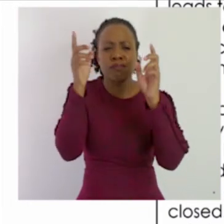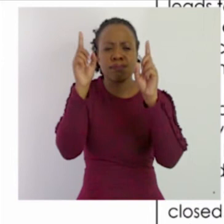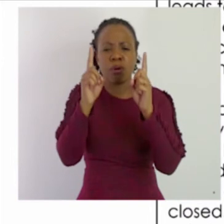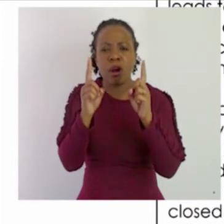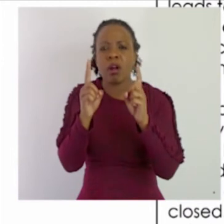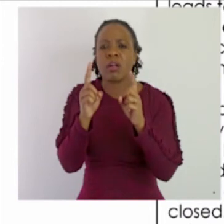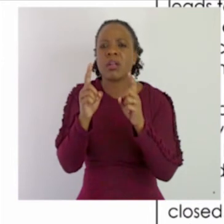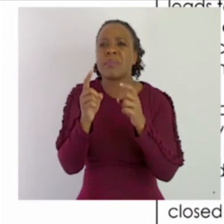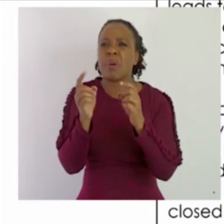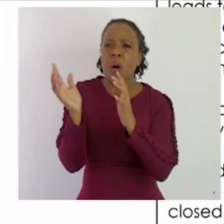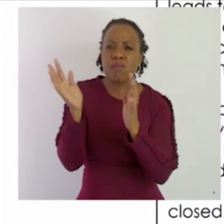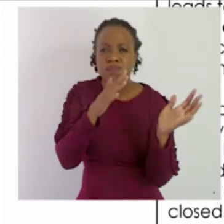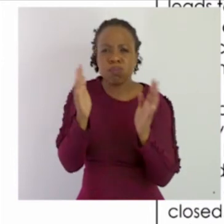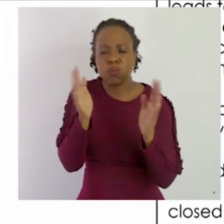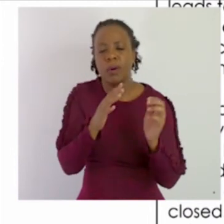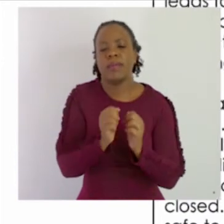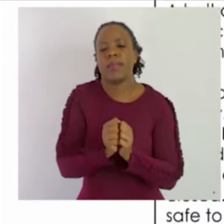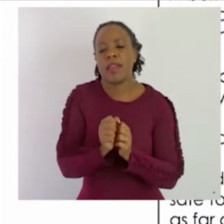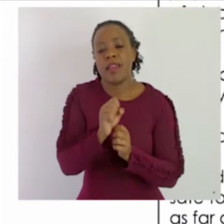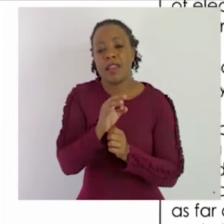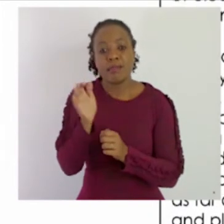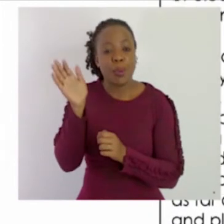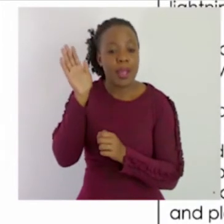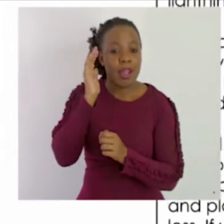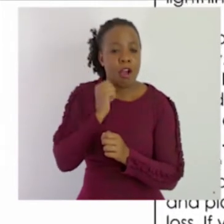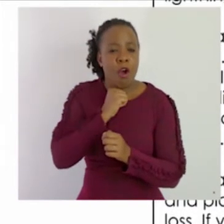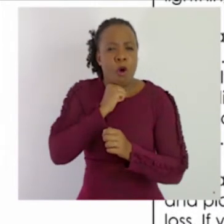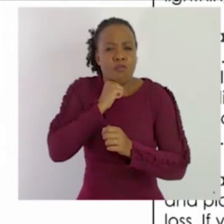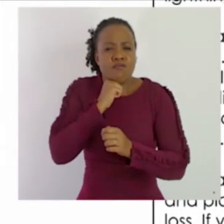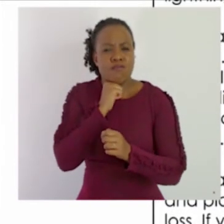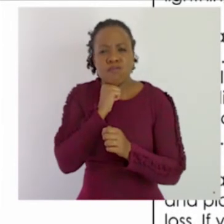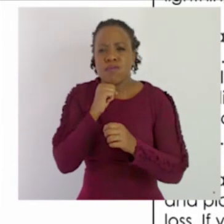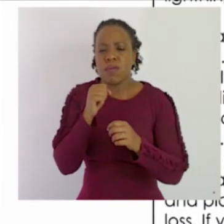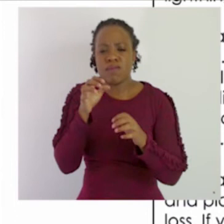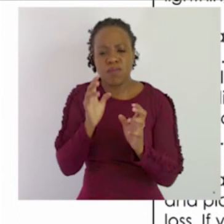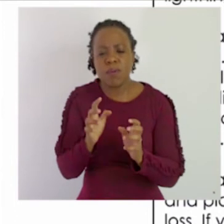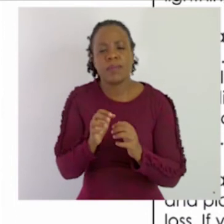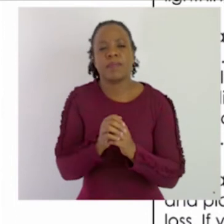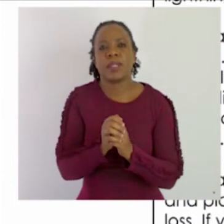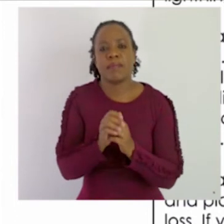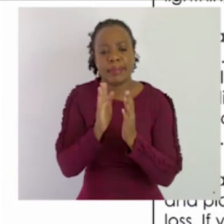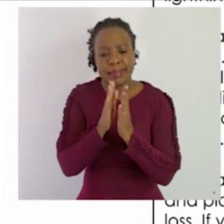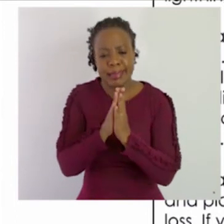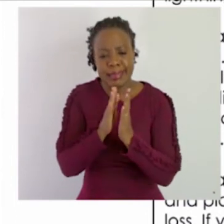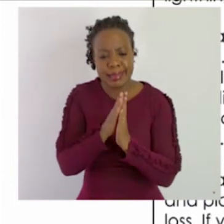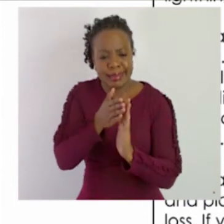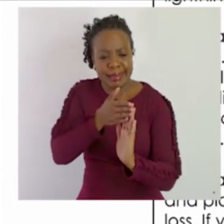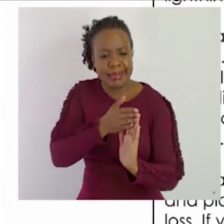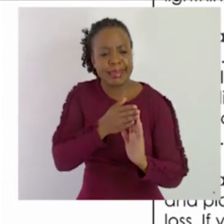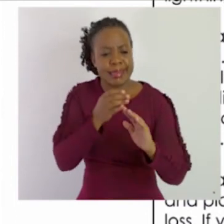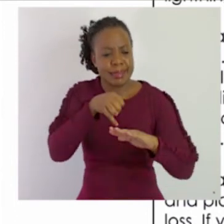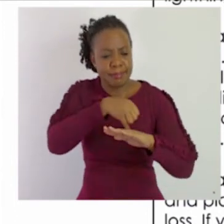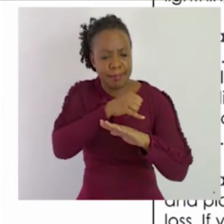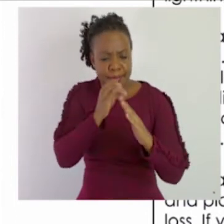winds. If you hear the sound of thunder, go to a safe place immediately. The best